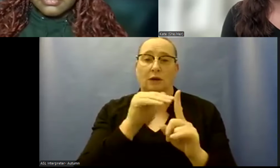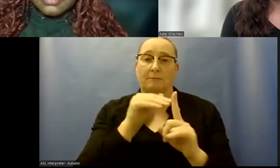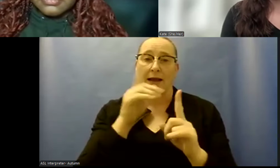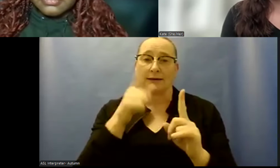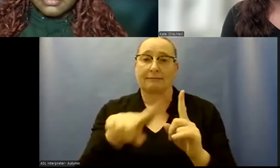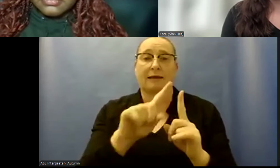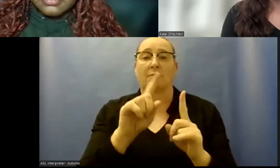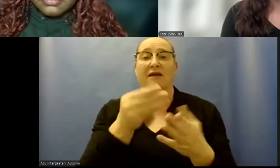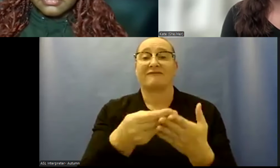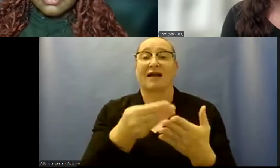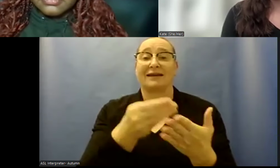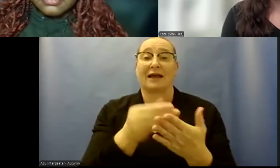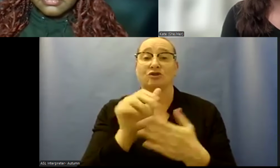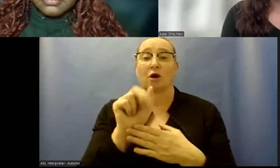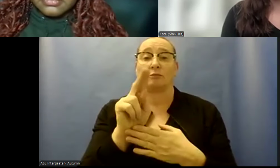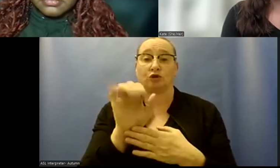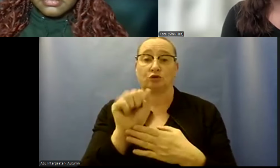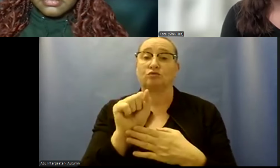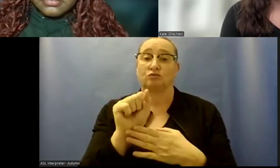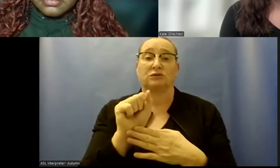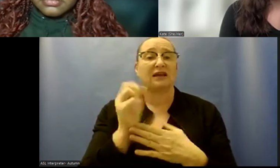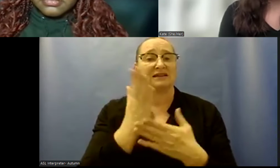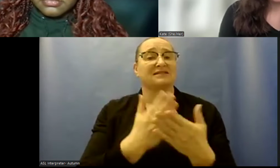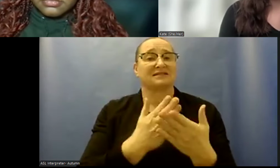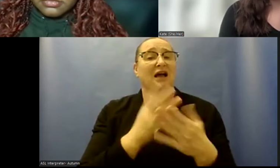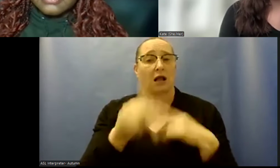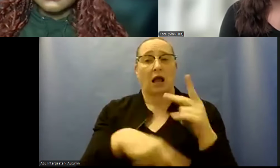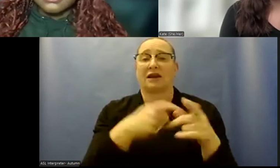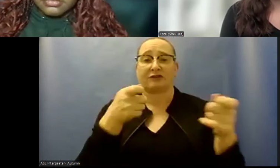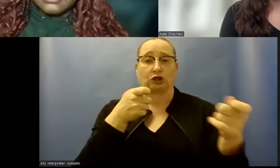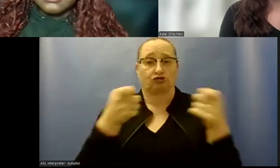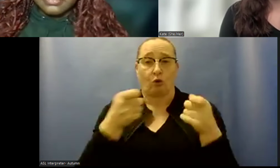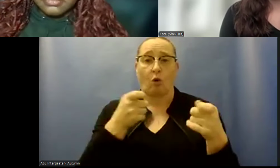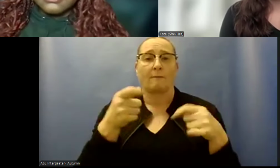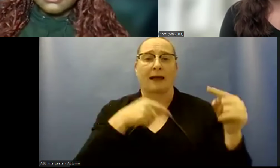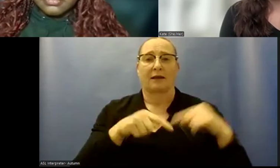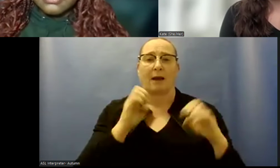that financial abuse is a form of control, going back to that